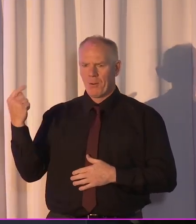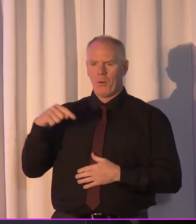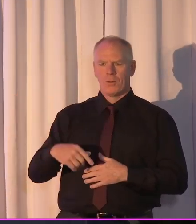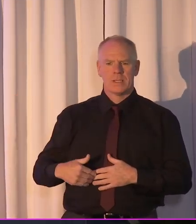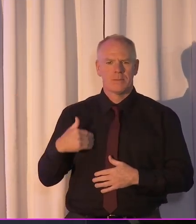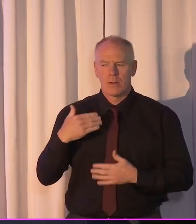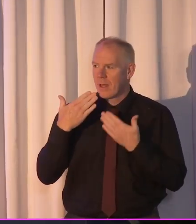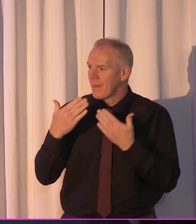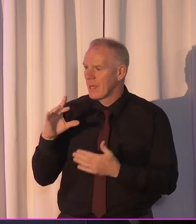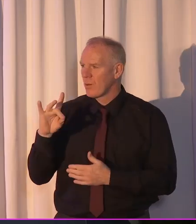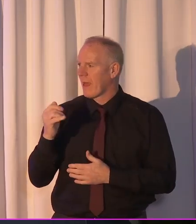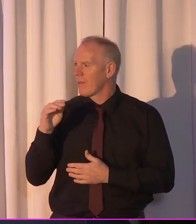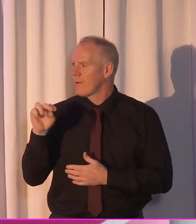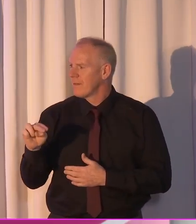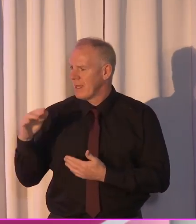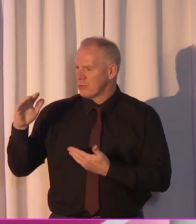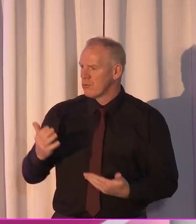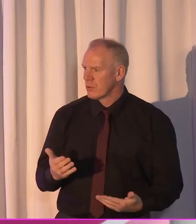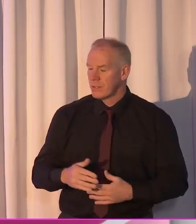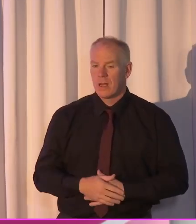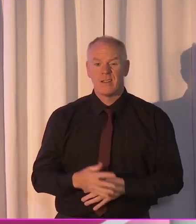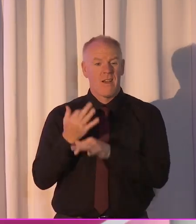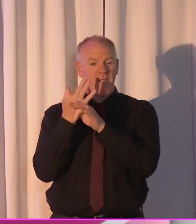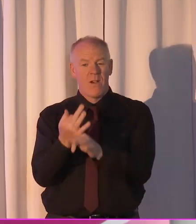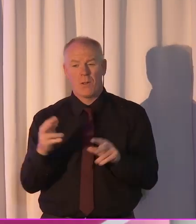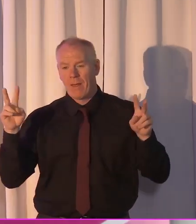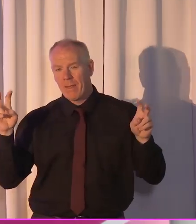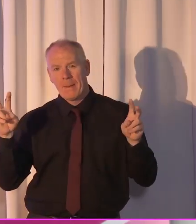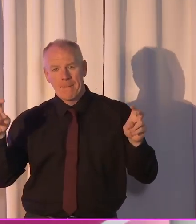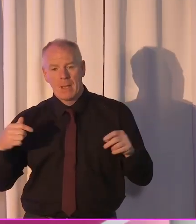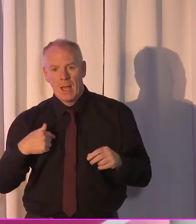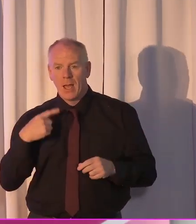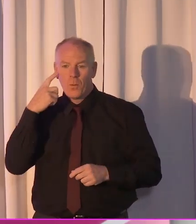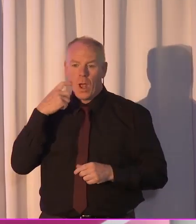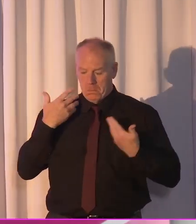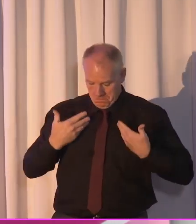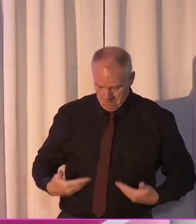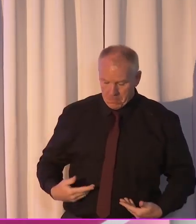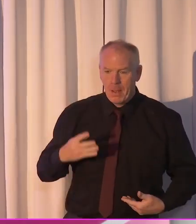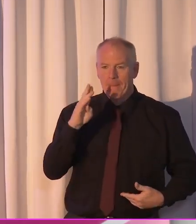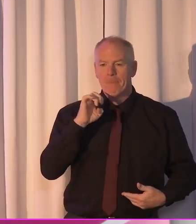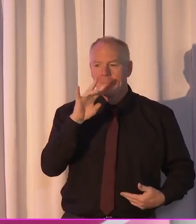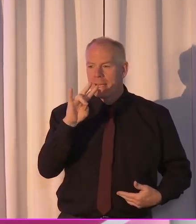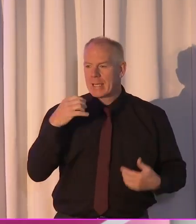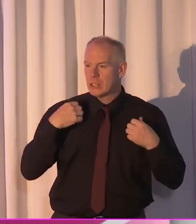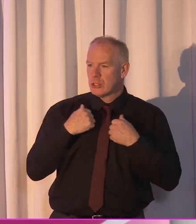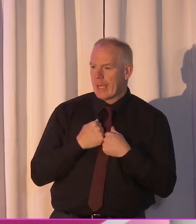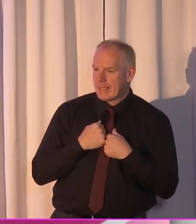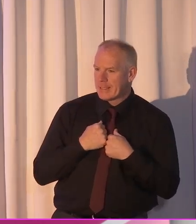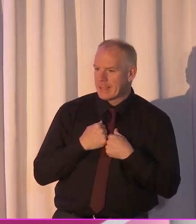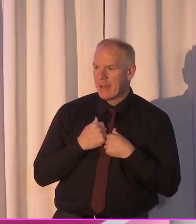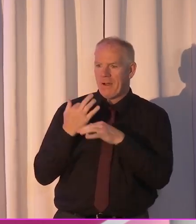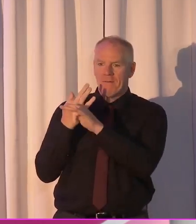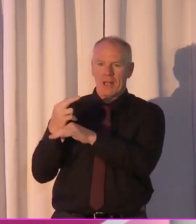morning. Thank you, Kathryn, for the introduction. And in keeping with the theme, I'm wearing a pink jacket, which is keeping in the theme of